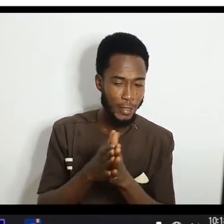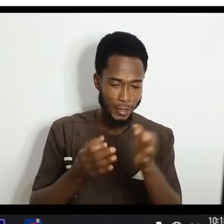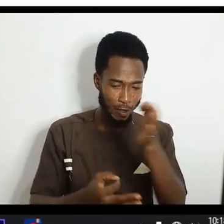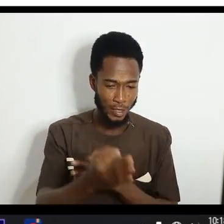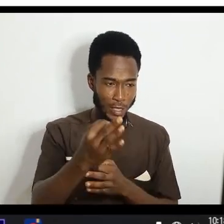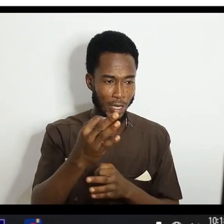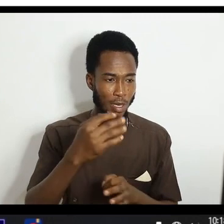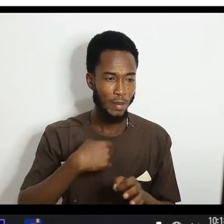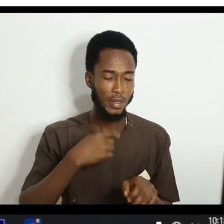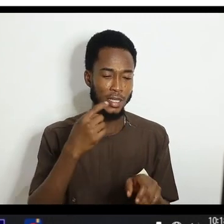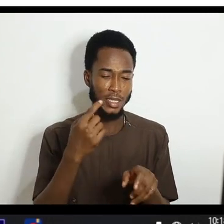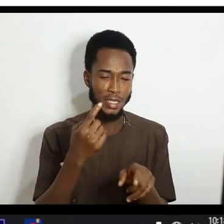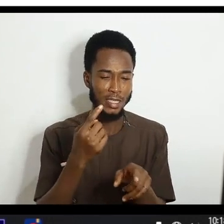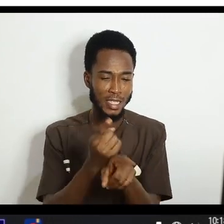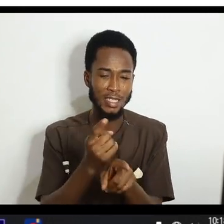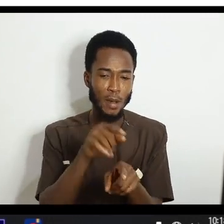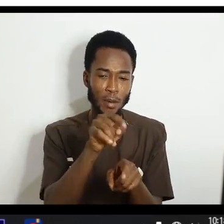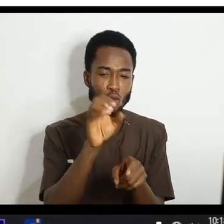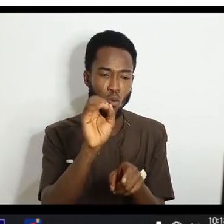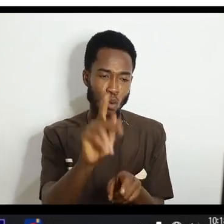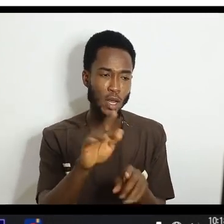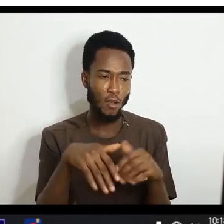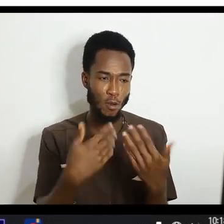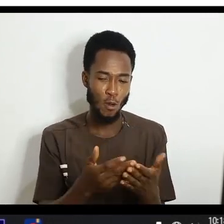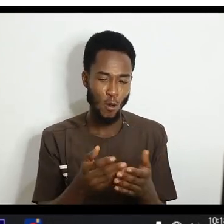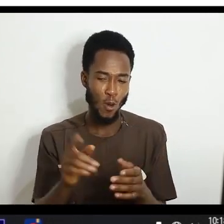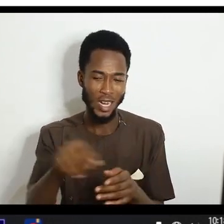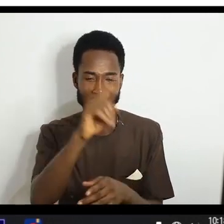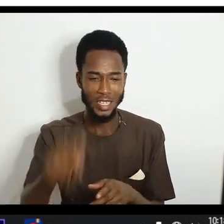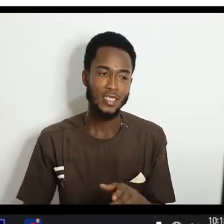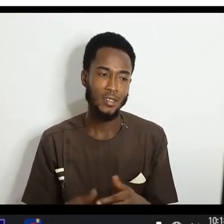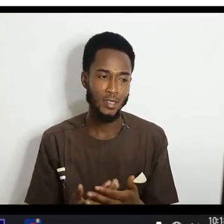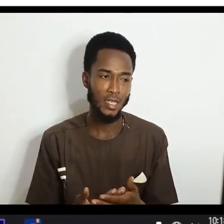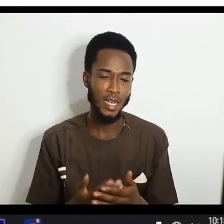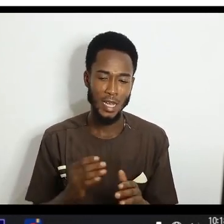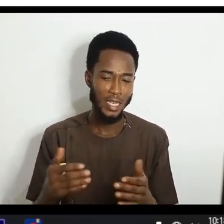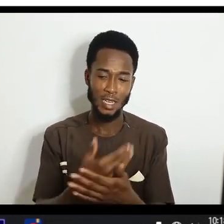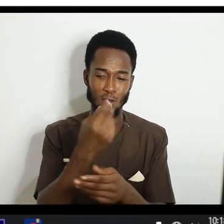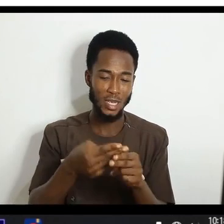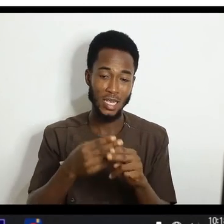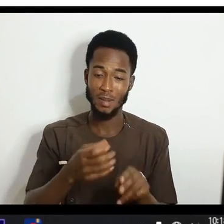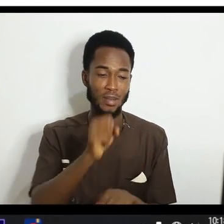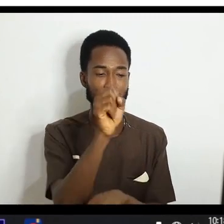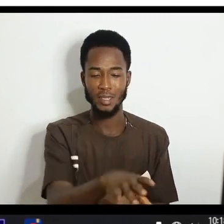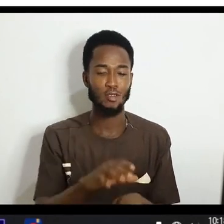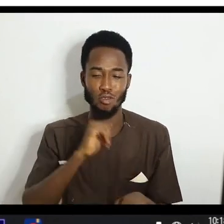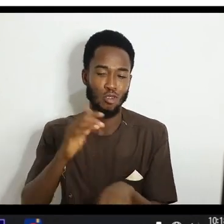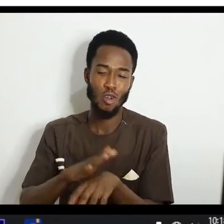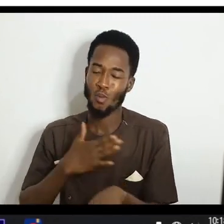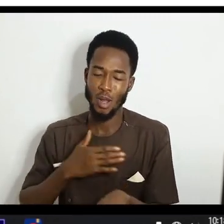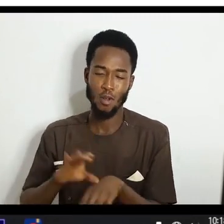I'll just click OK or click cancel and give it a name that is not on